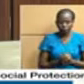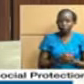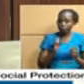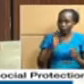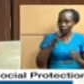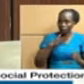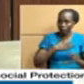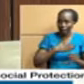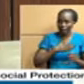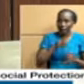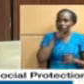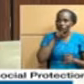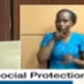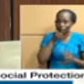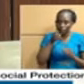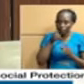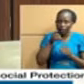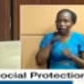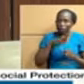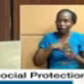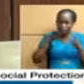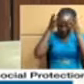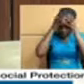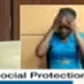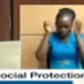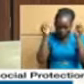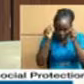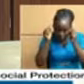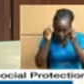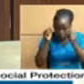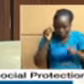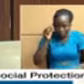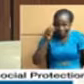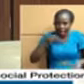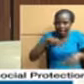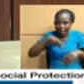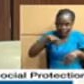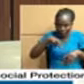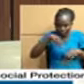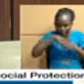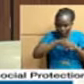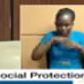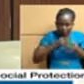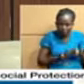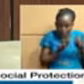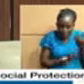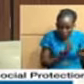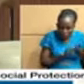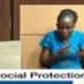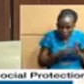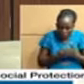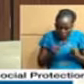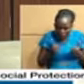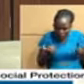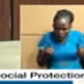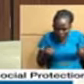in the fridge and my legs are in a furnace, therefore I'm living fairly well, do you want to tell me that? Because what do